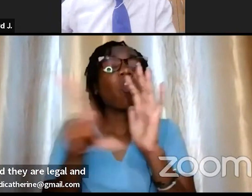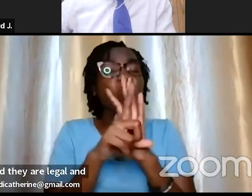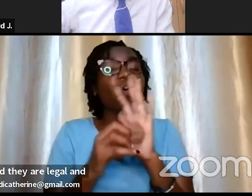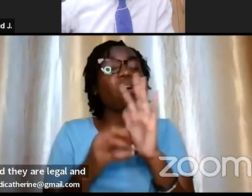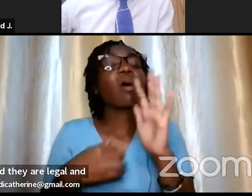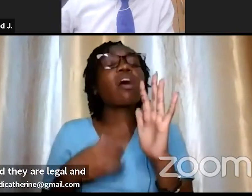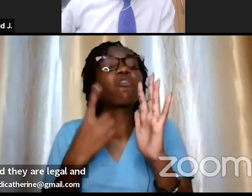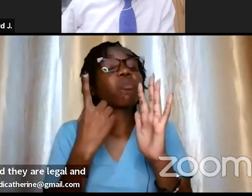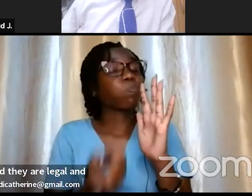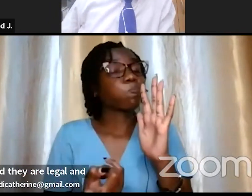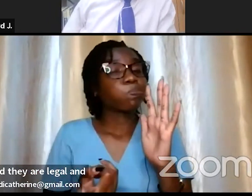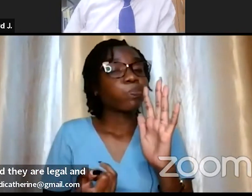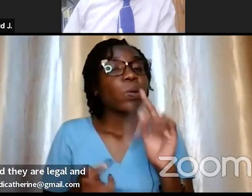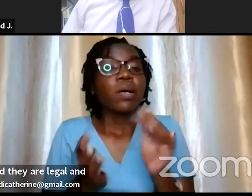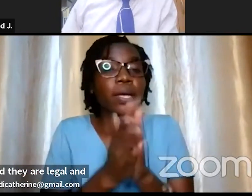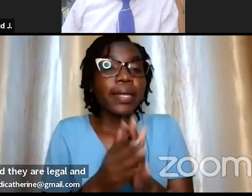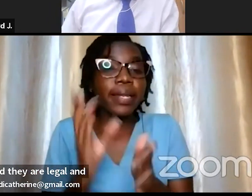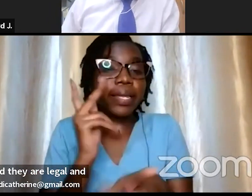of